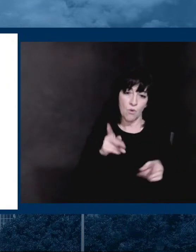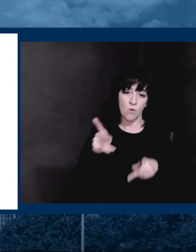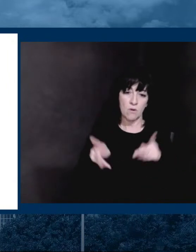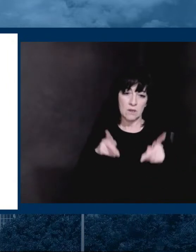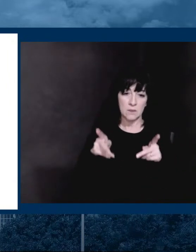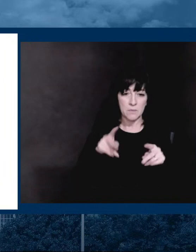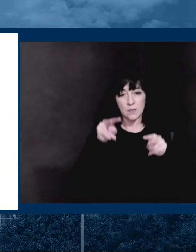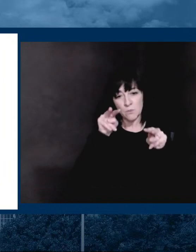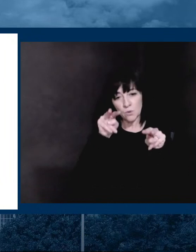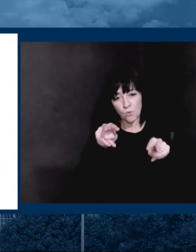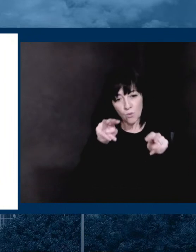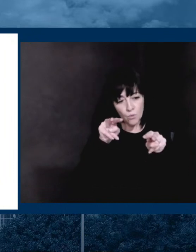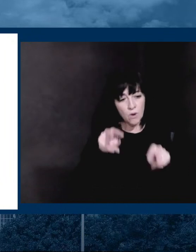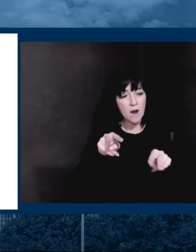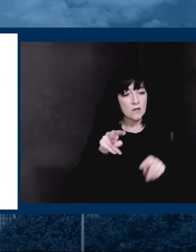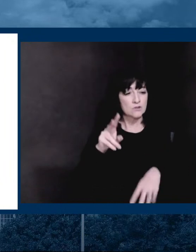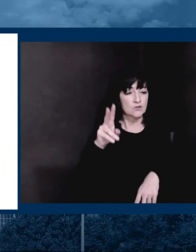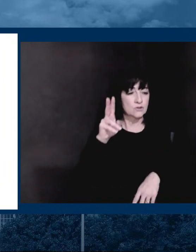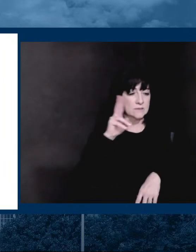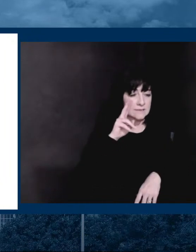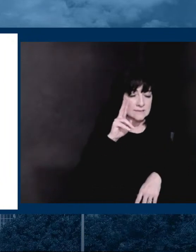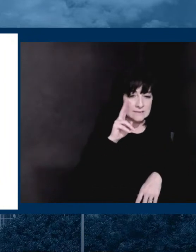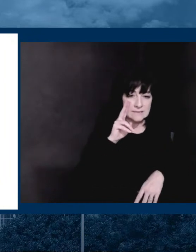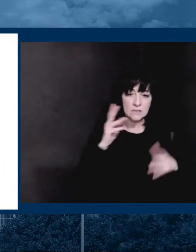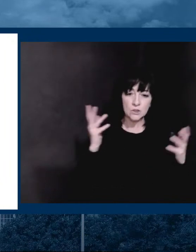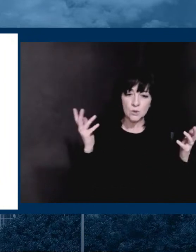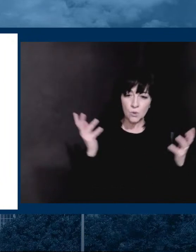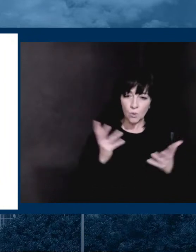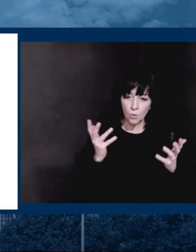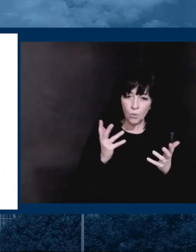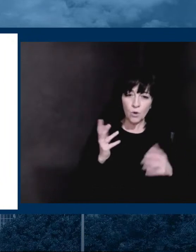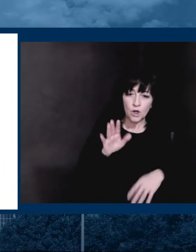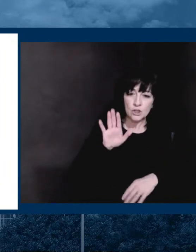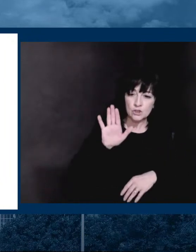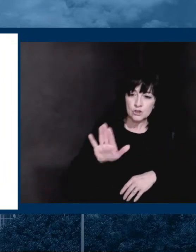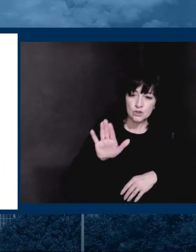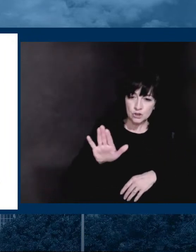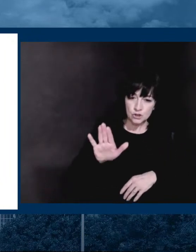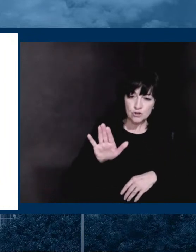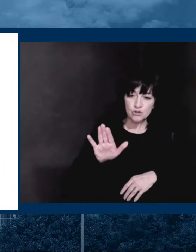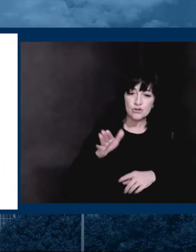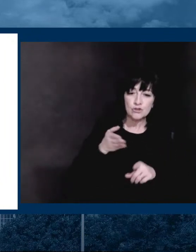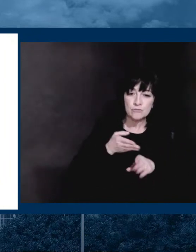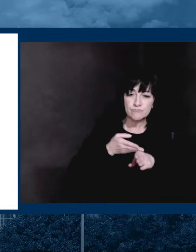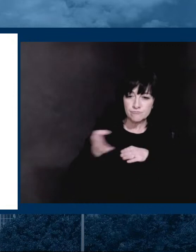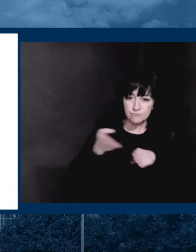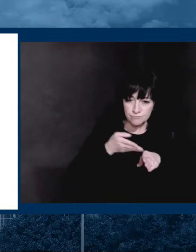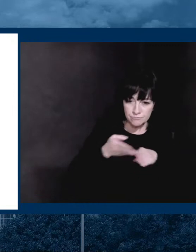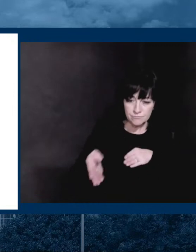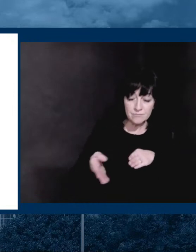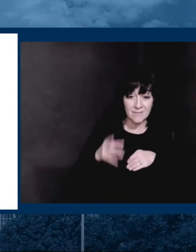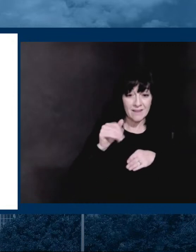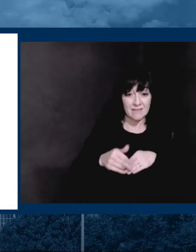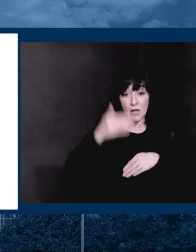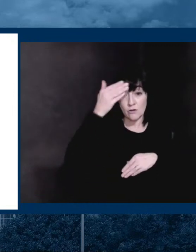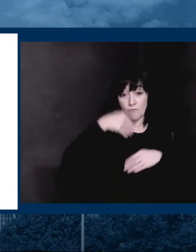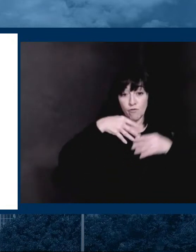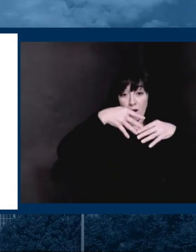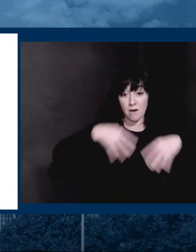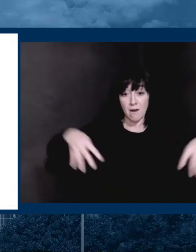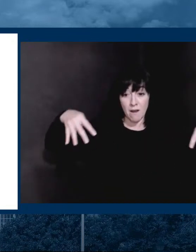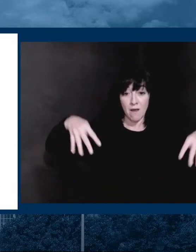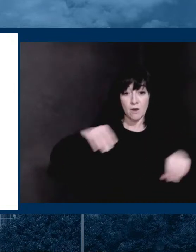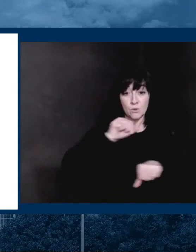available. We're really focusing on those frontline 1A workers, anyone in the